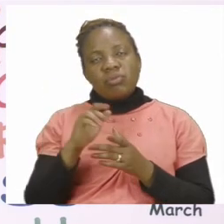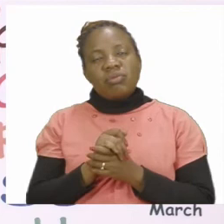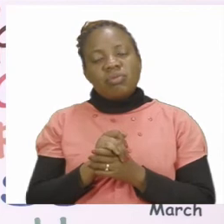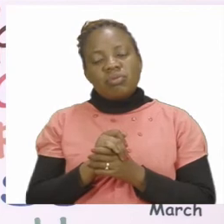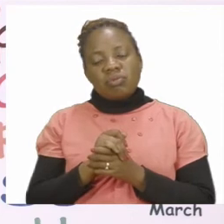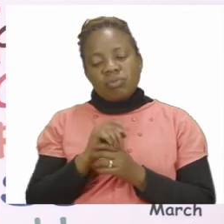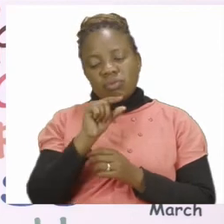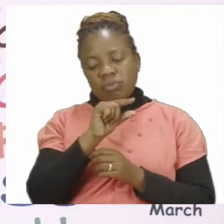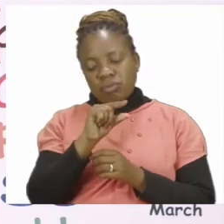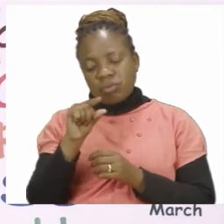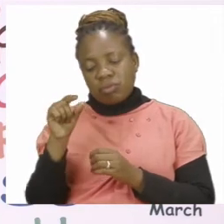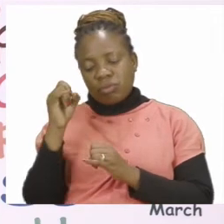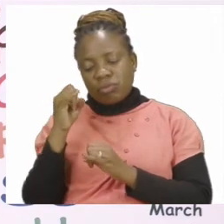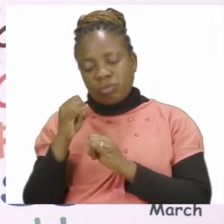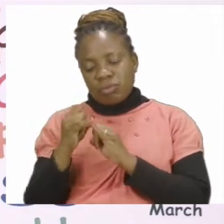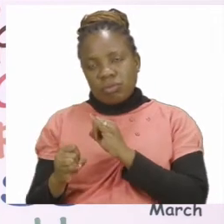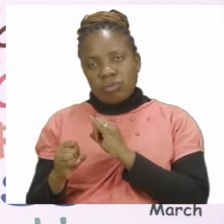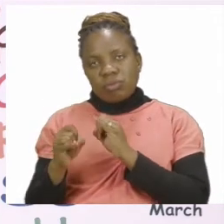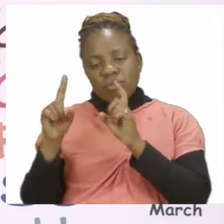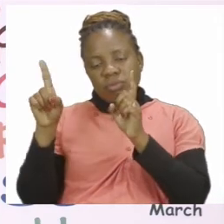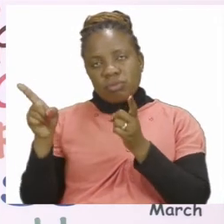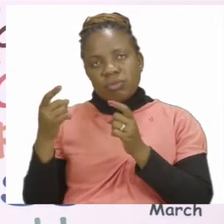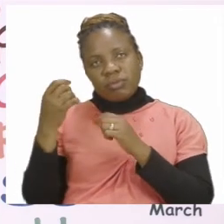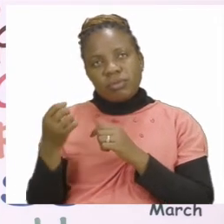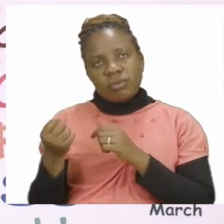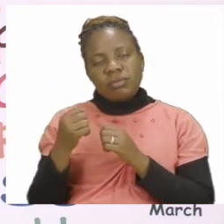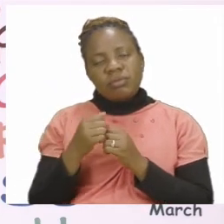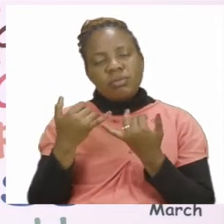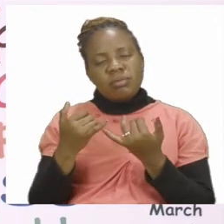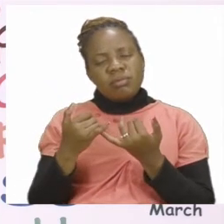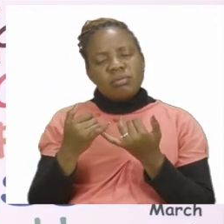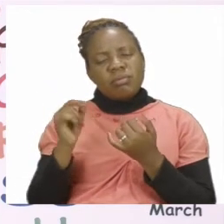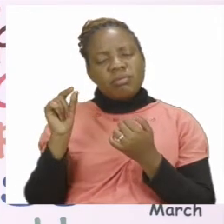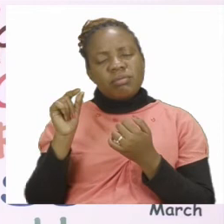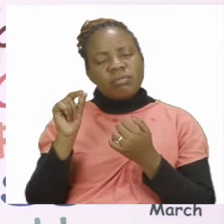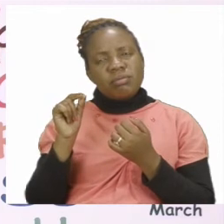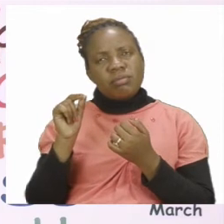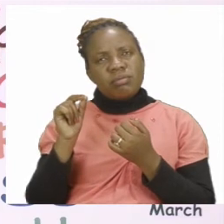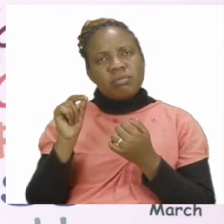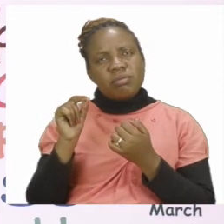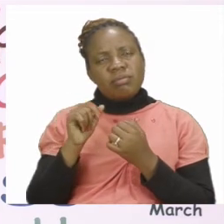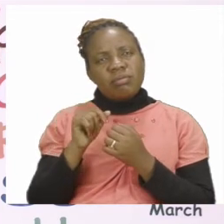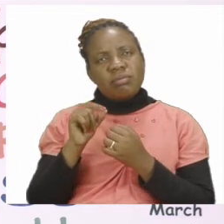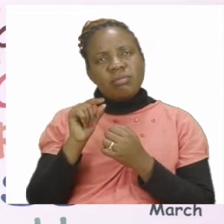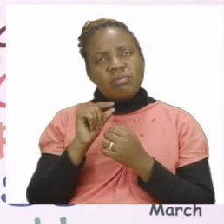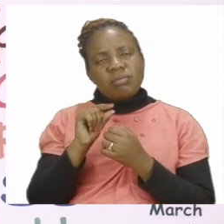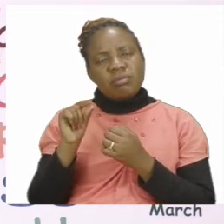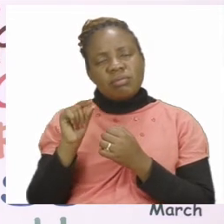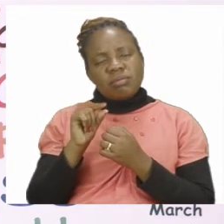verbs. And if we change those verbs into the simple future tense, which means